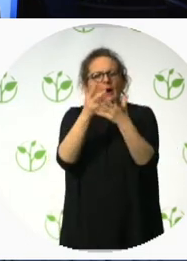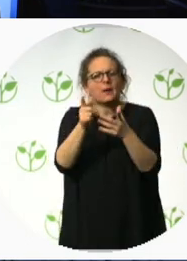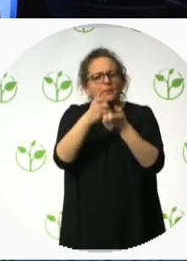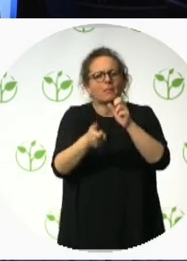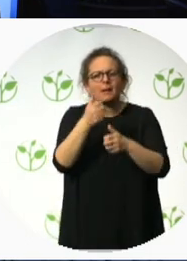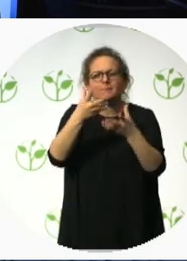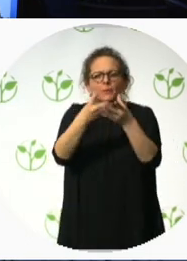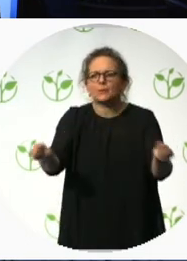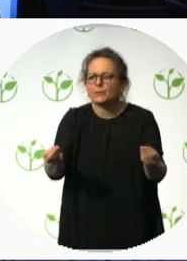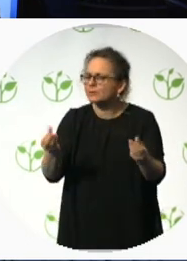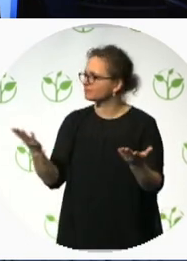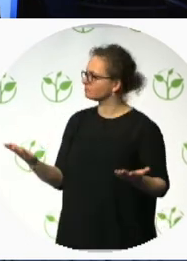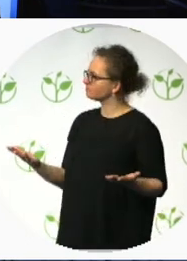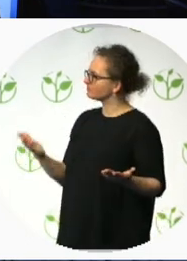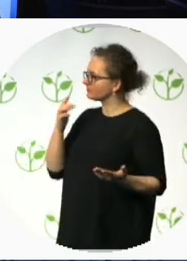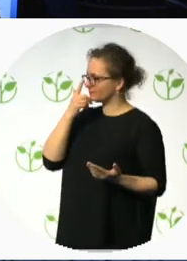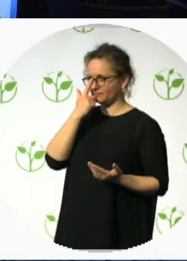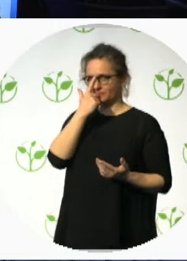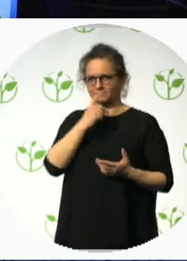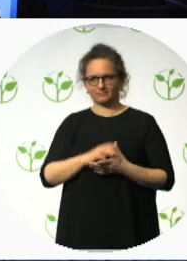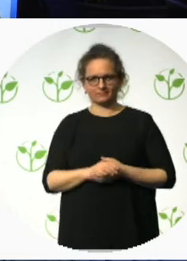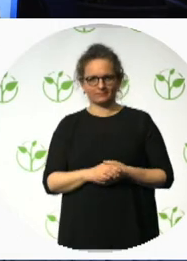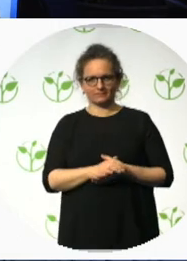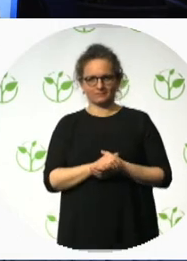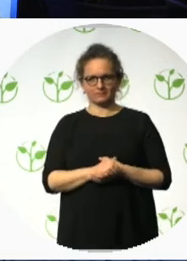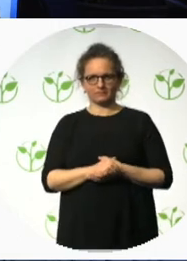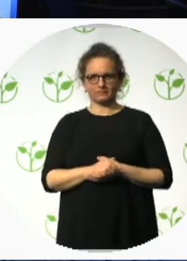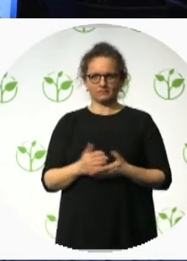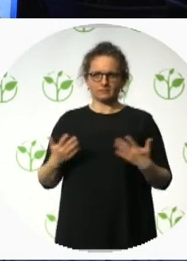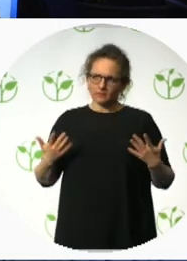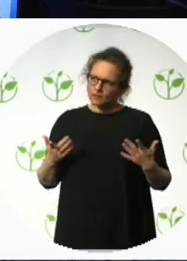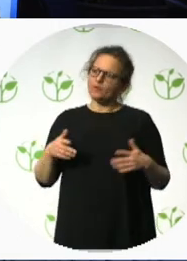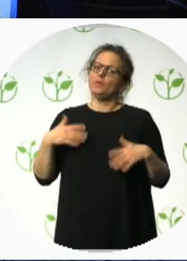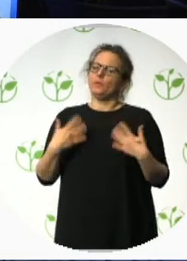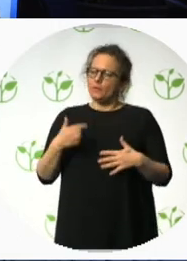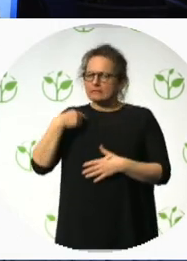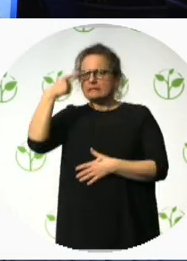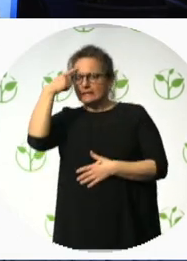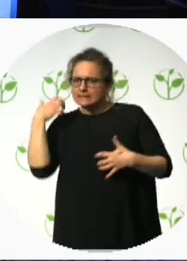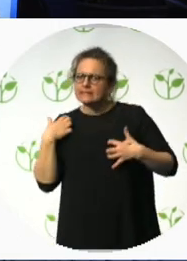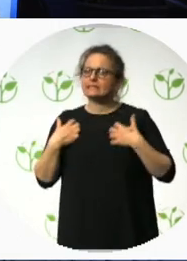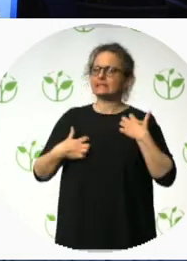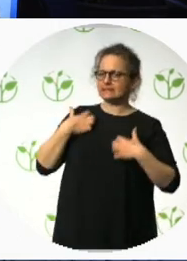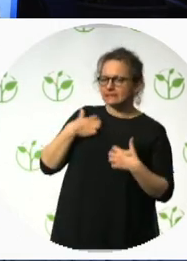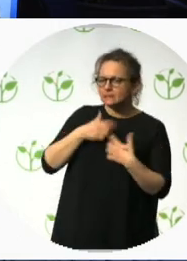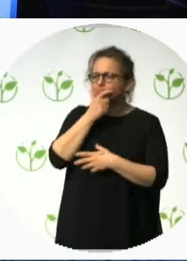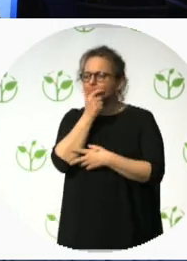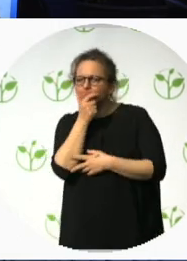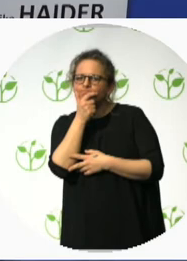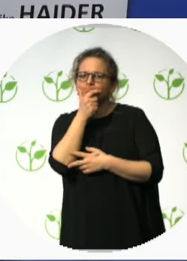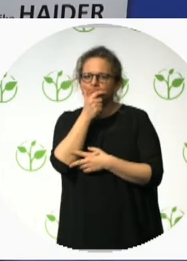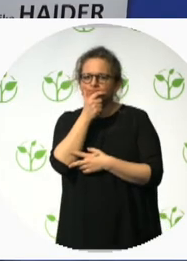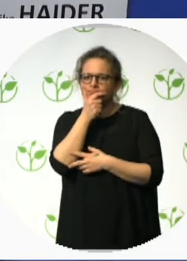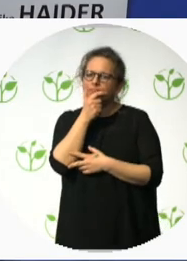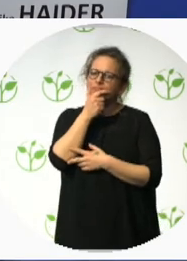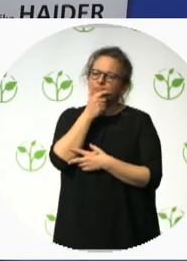It's going away. It's too quick. Okay, I think that's a very interesting question because it's a great problem. I